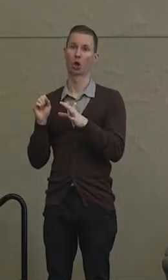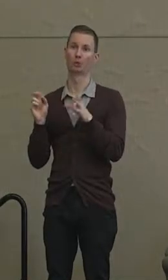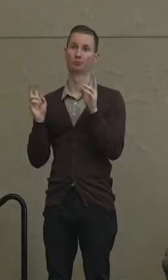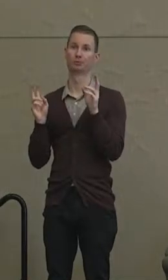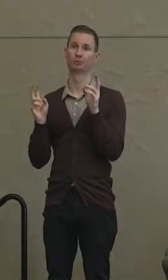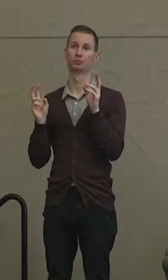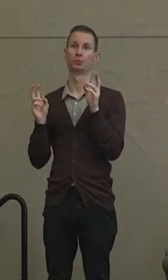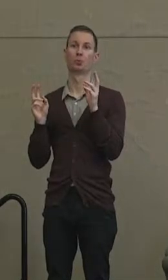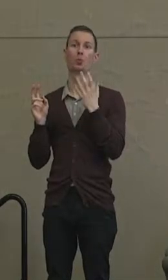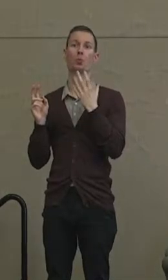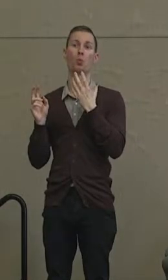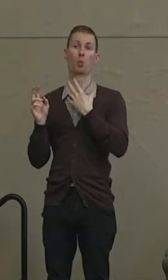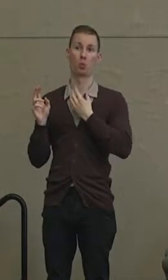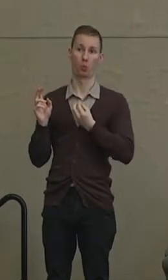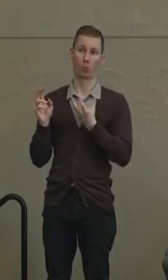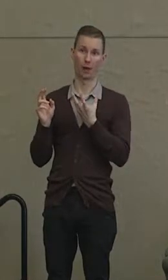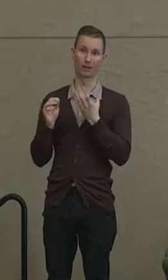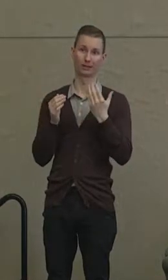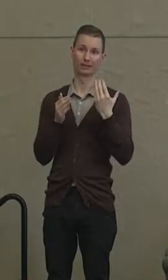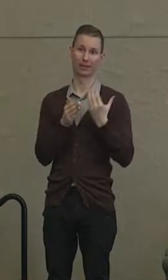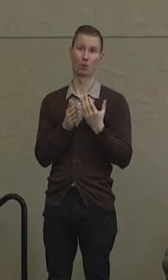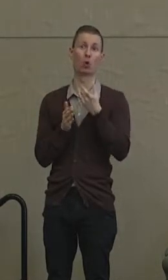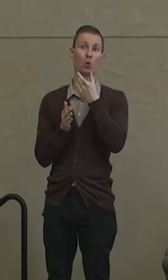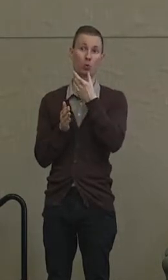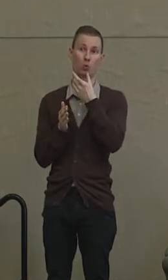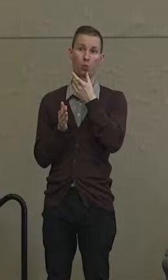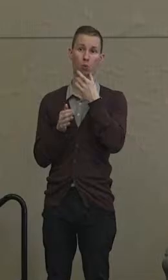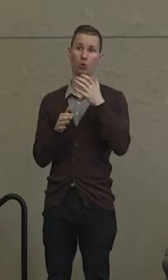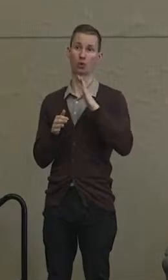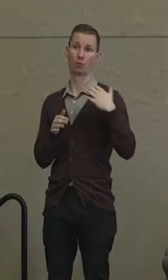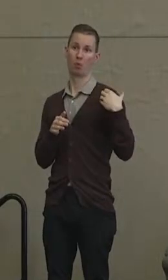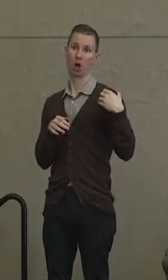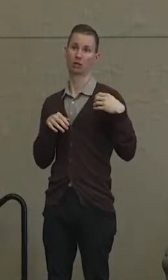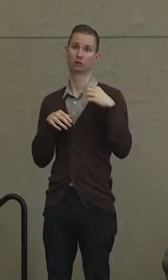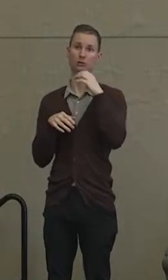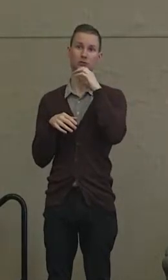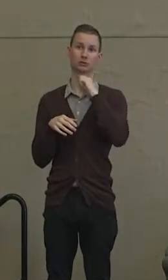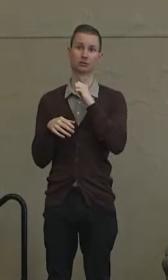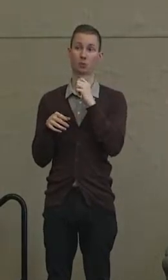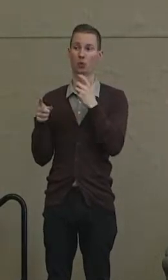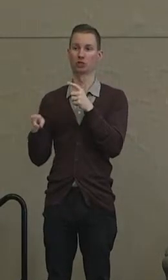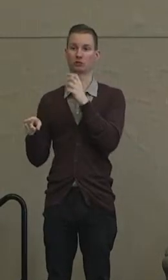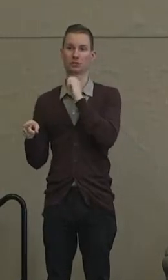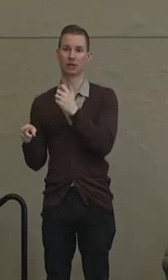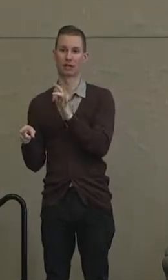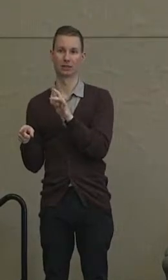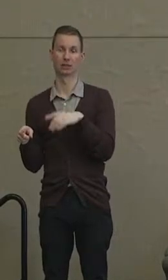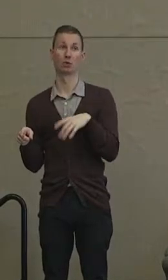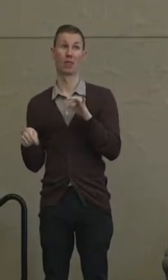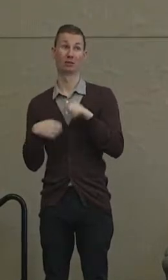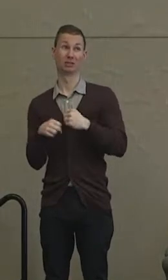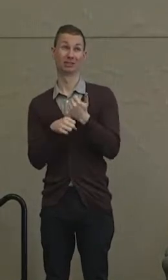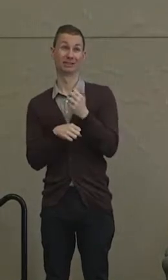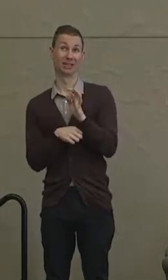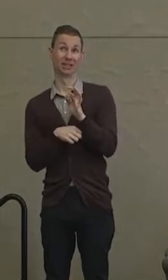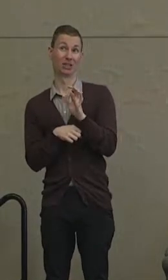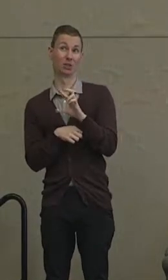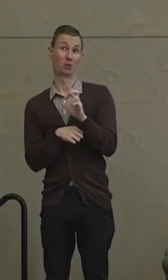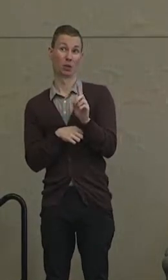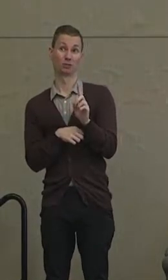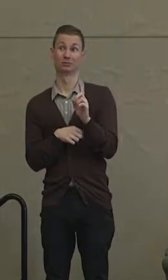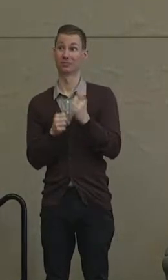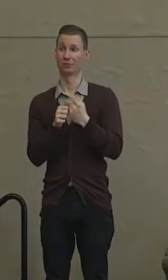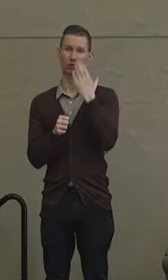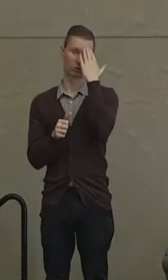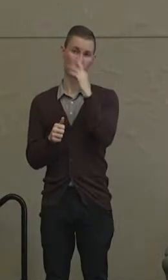neighbor, who also employed her at the age of 18. And so that was 1931. And so a lot of us knew Rosa